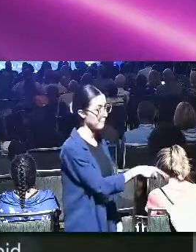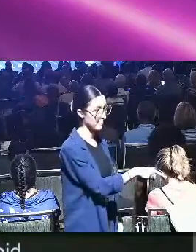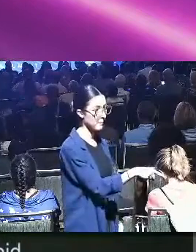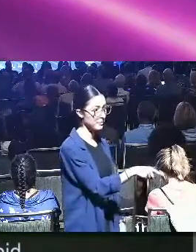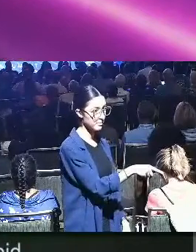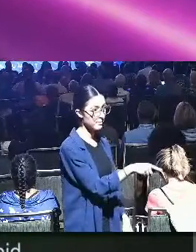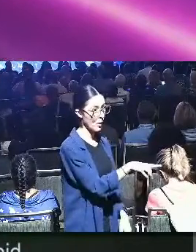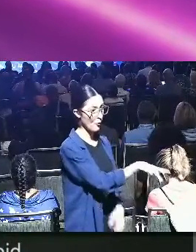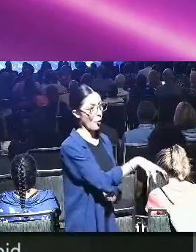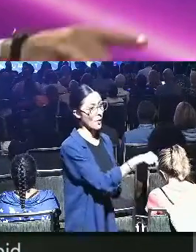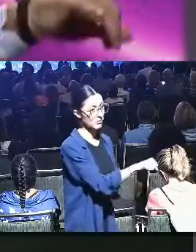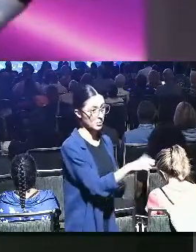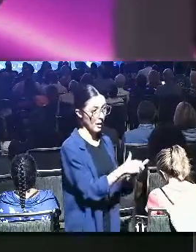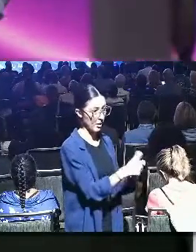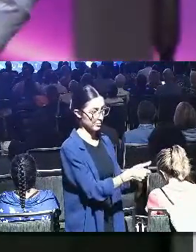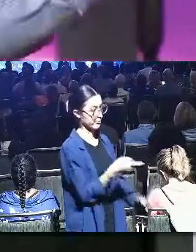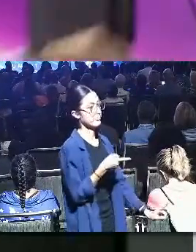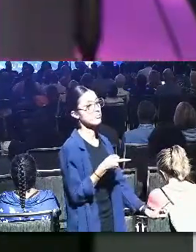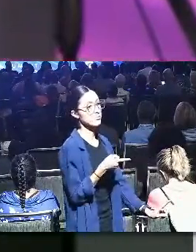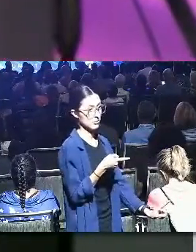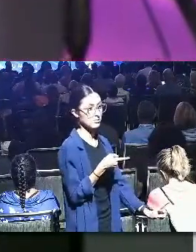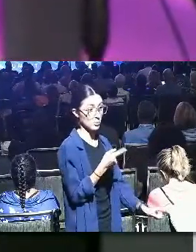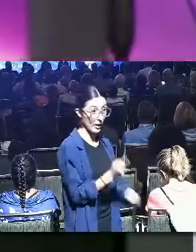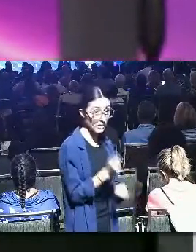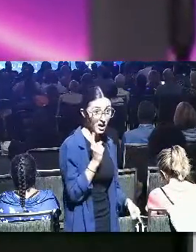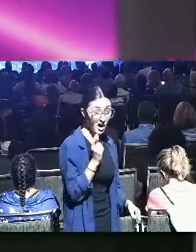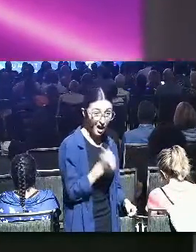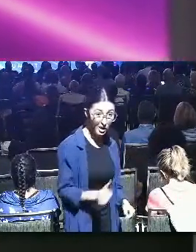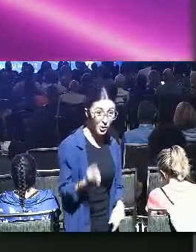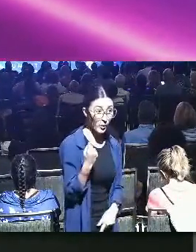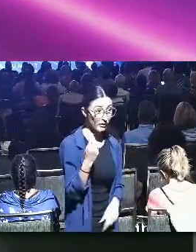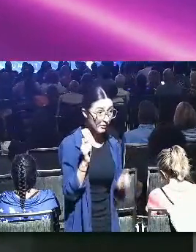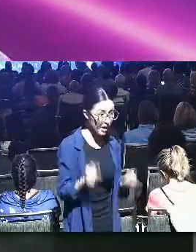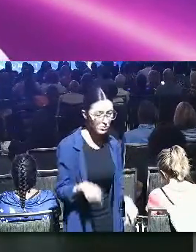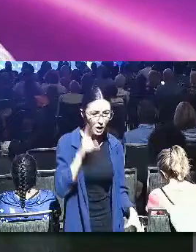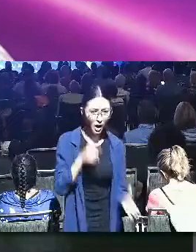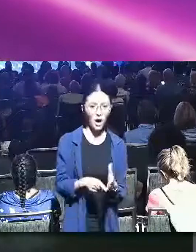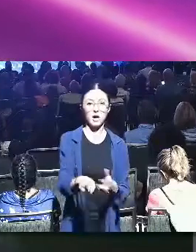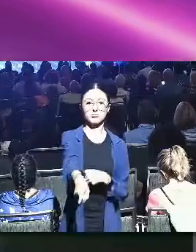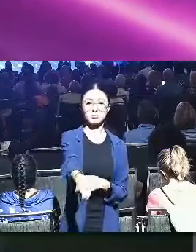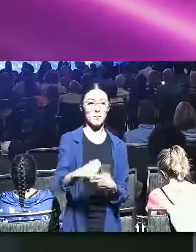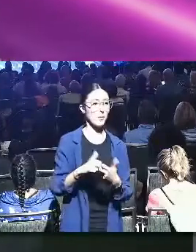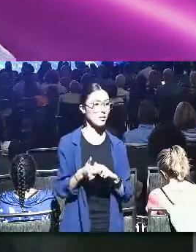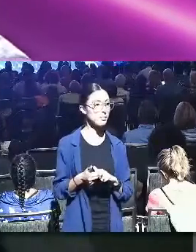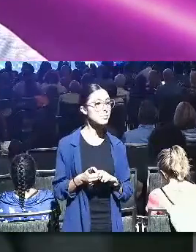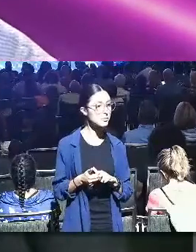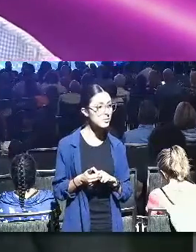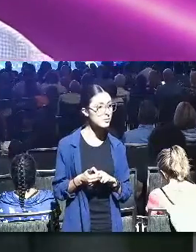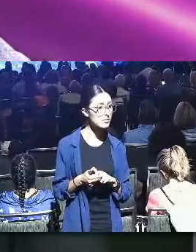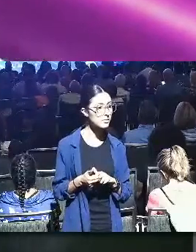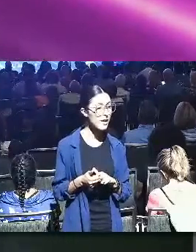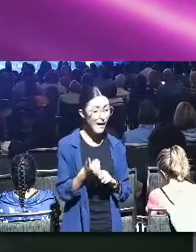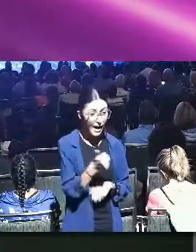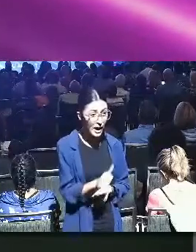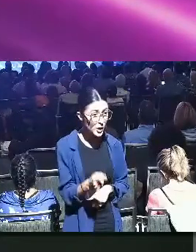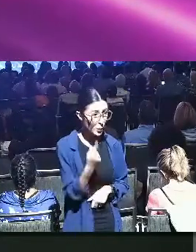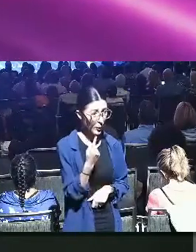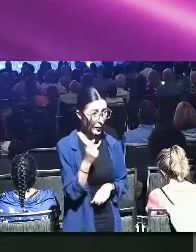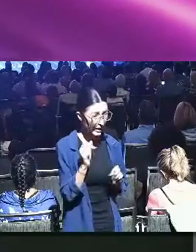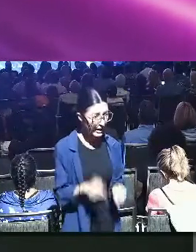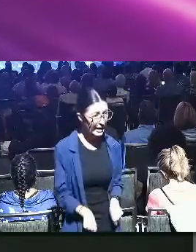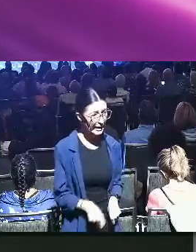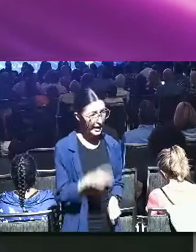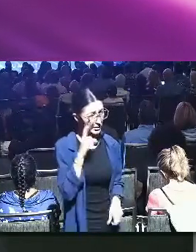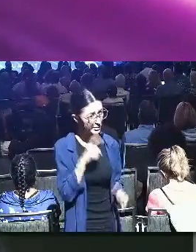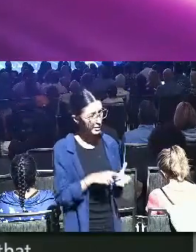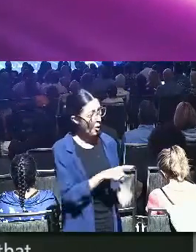Anyone in the world can point at a problem and say, there's a problem. Anyone can point at darkness and emptiness and go, look at that dark, empty